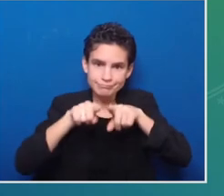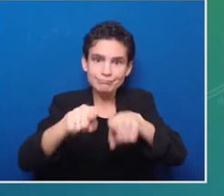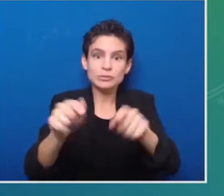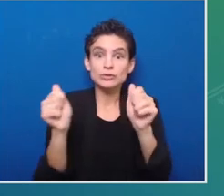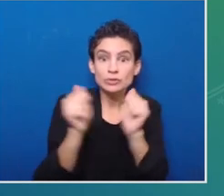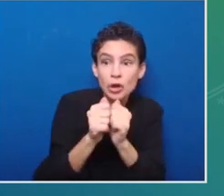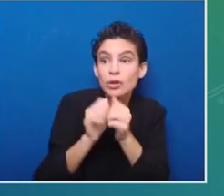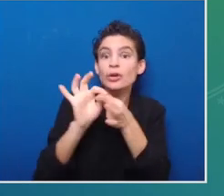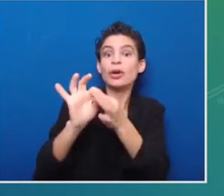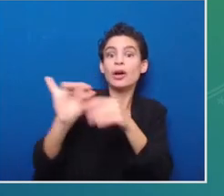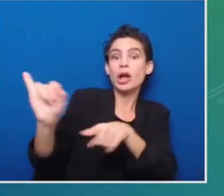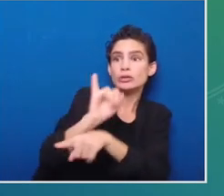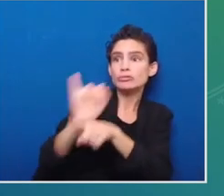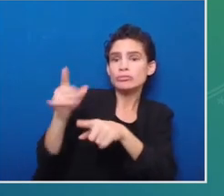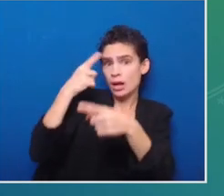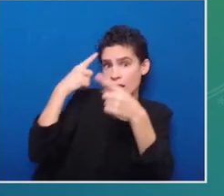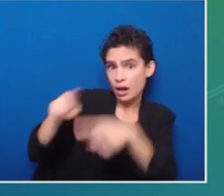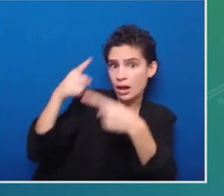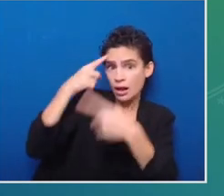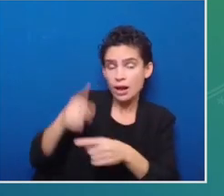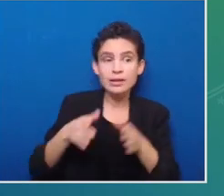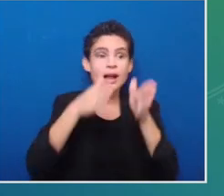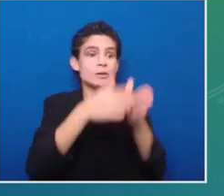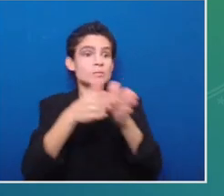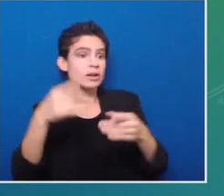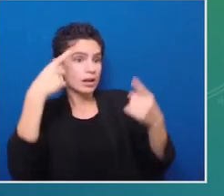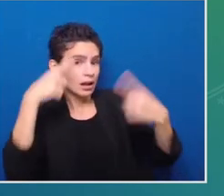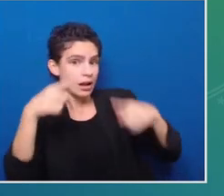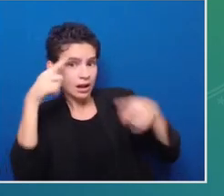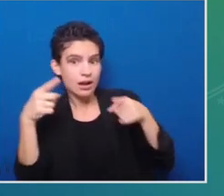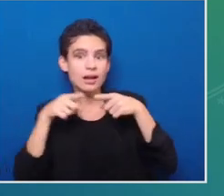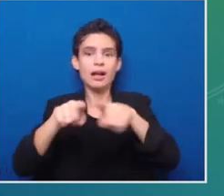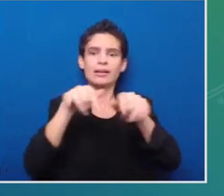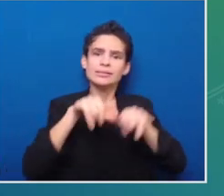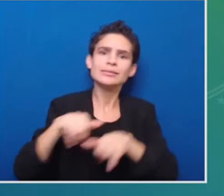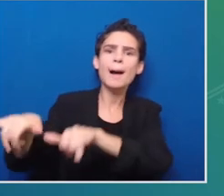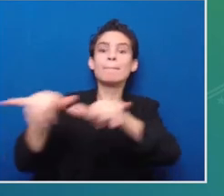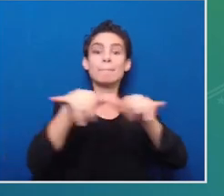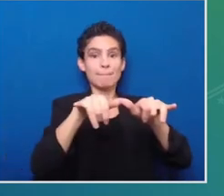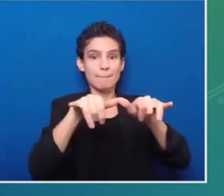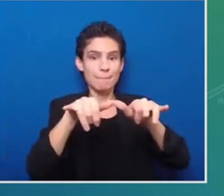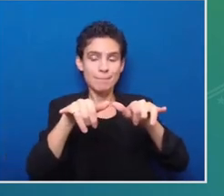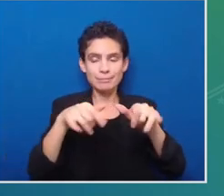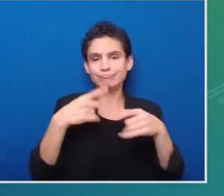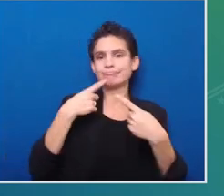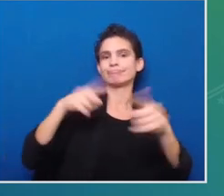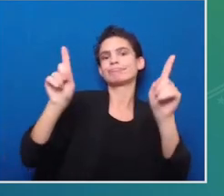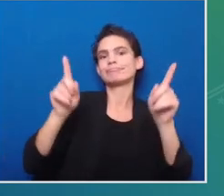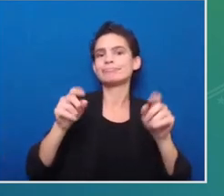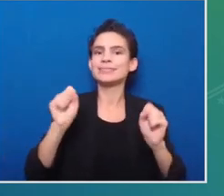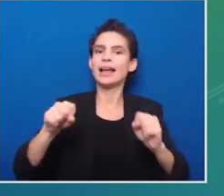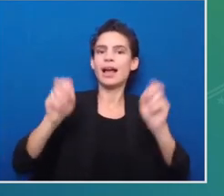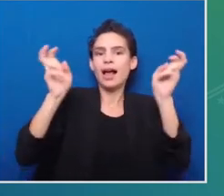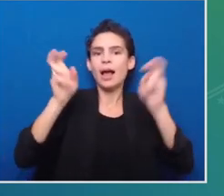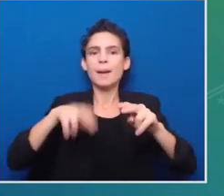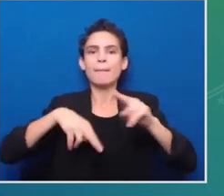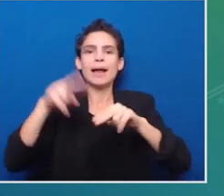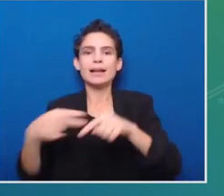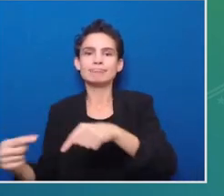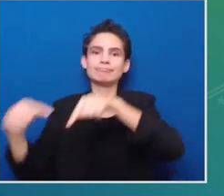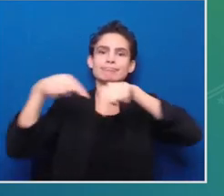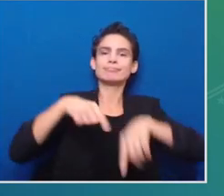approach from industry to individuals, finding common ground to build back better for workers, for